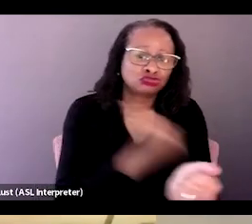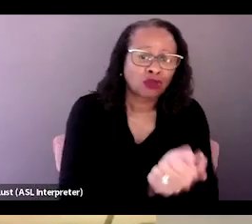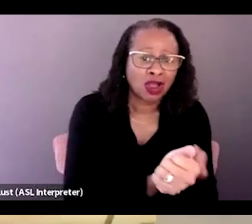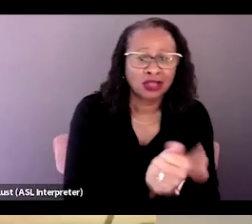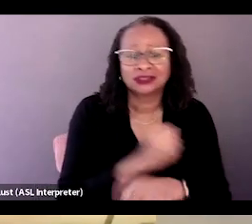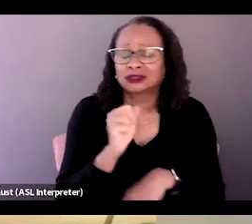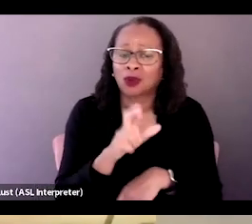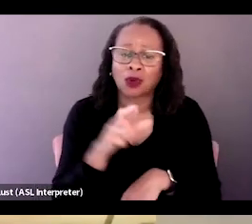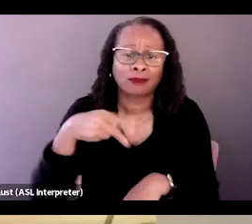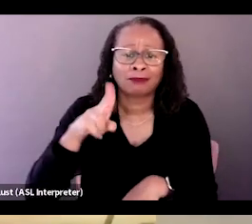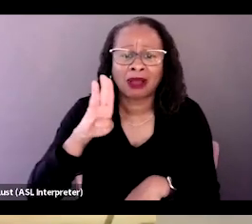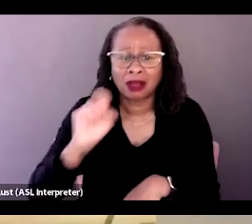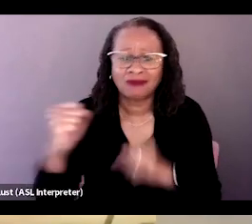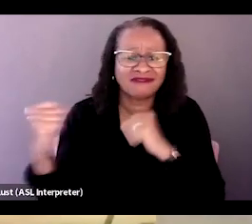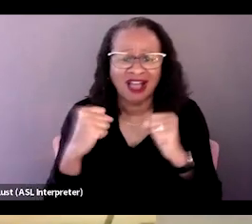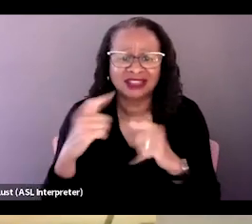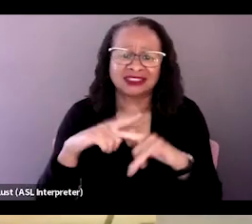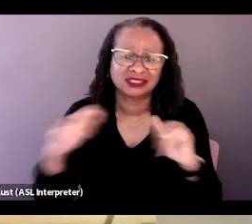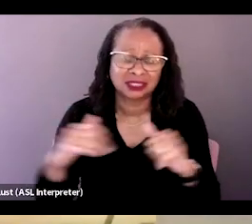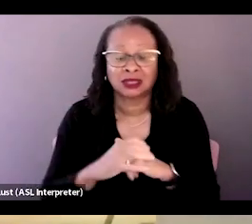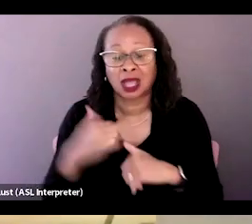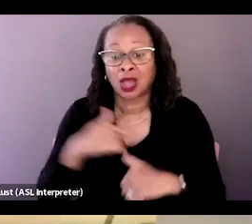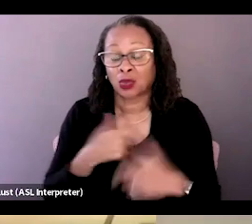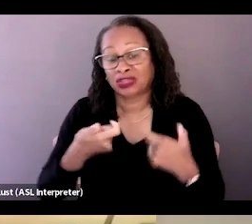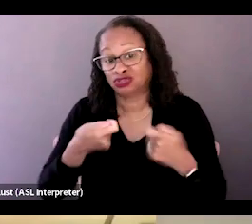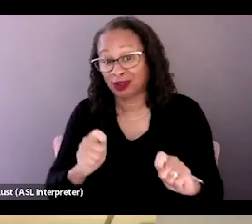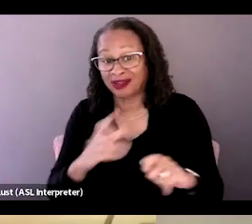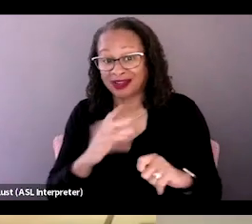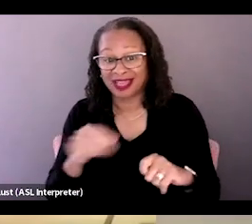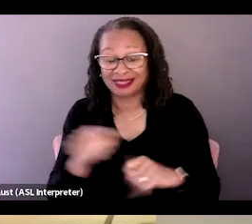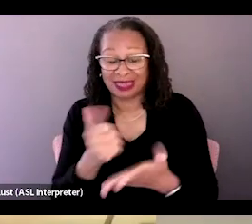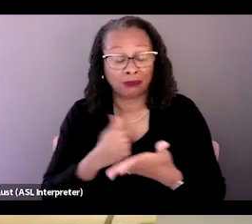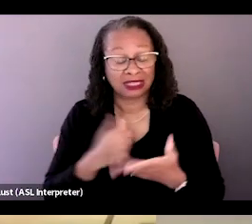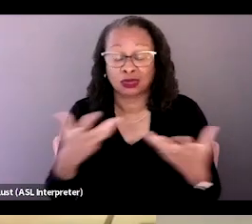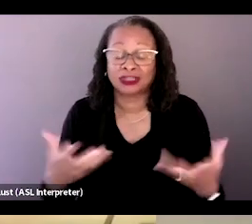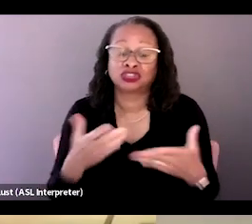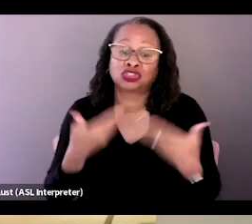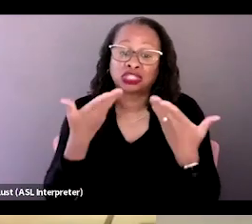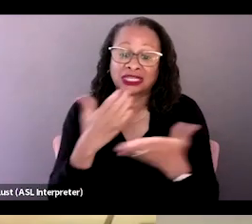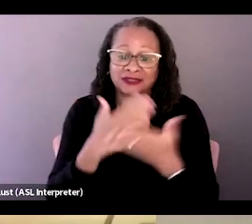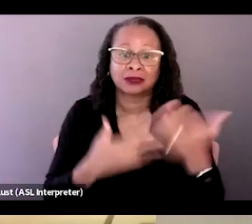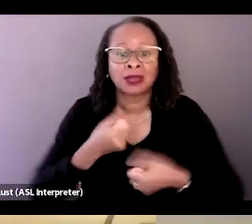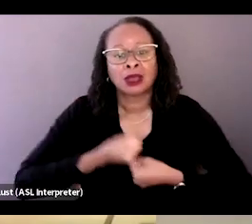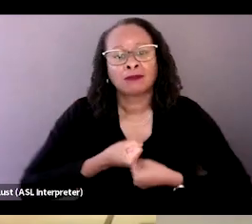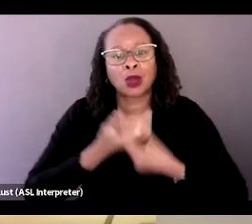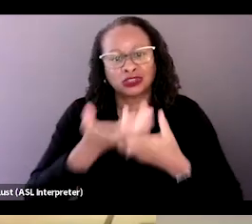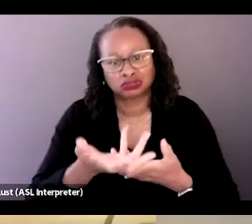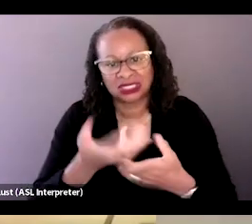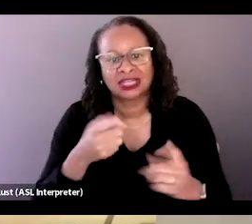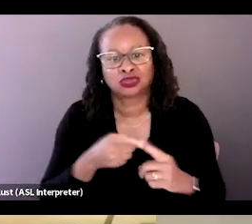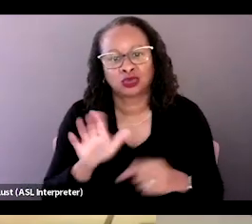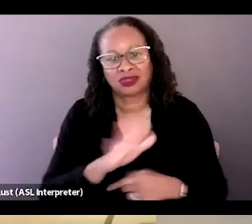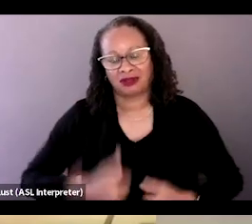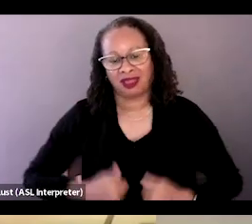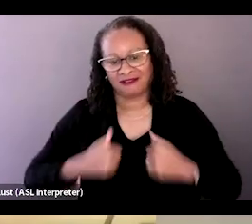past, where we tried, and I think they helped me so much, to give some poetry to their life and to